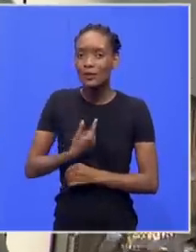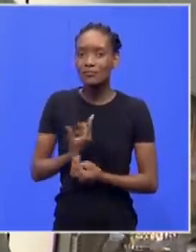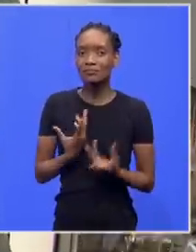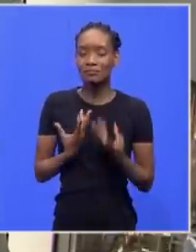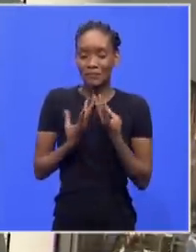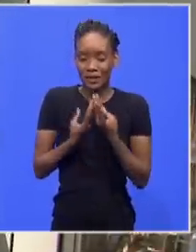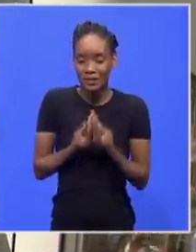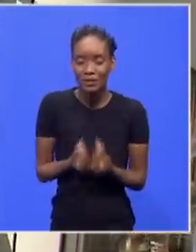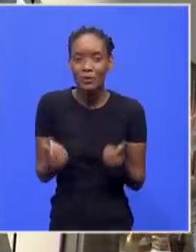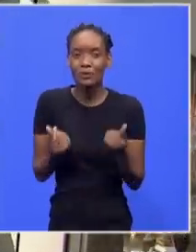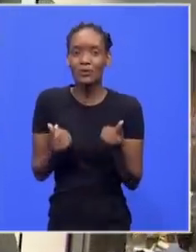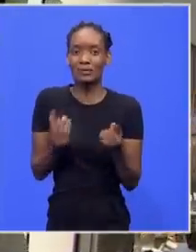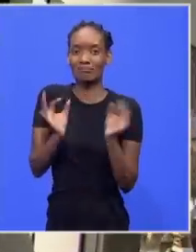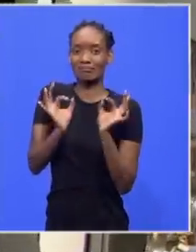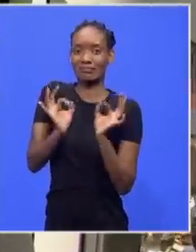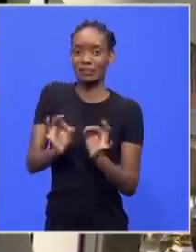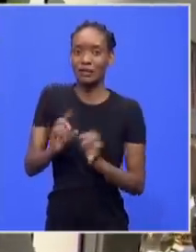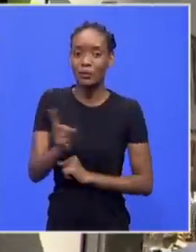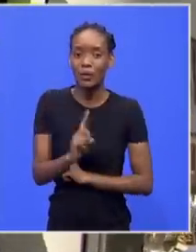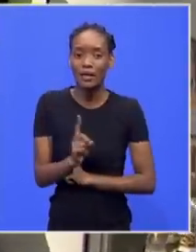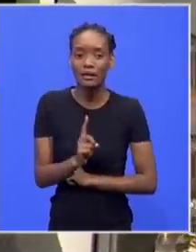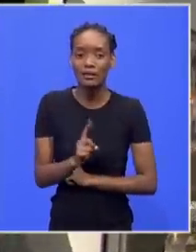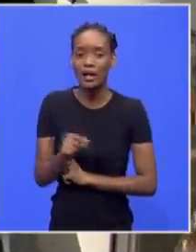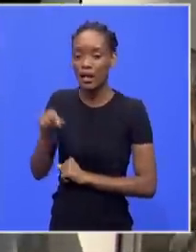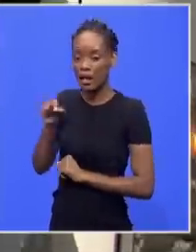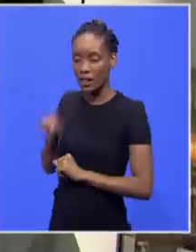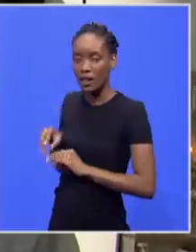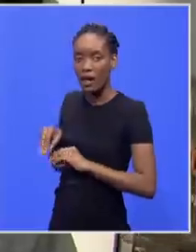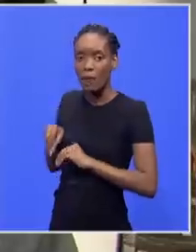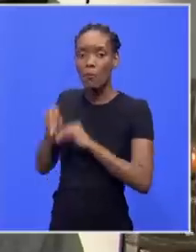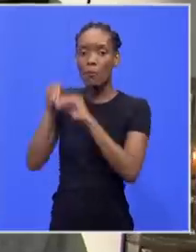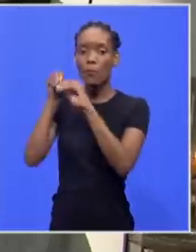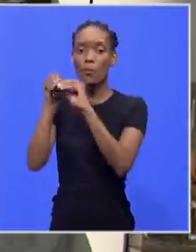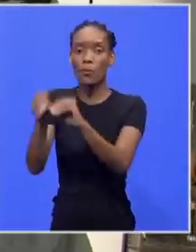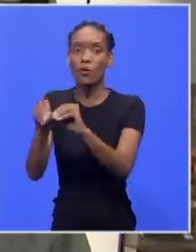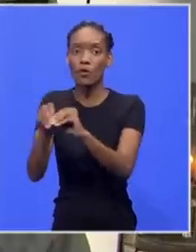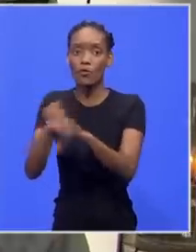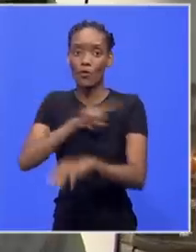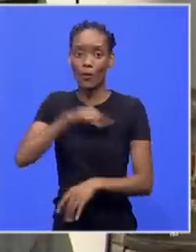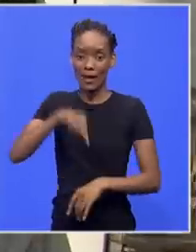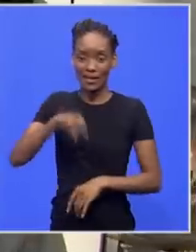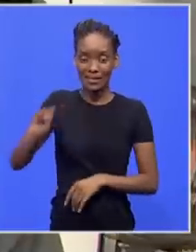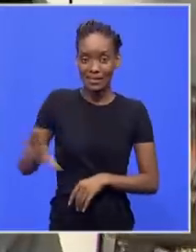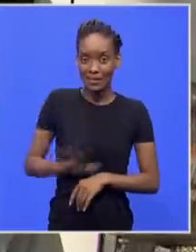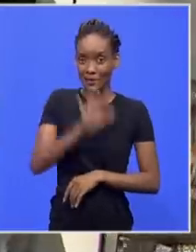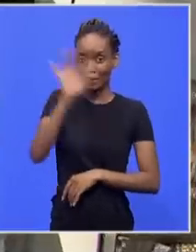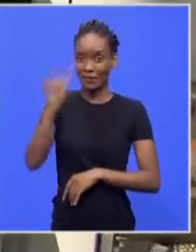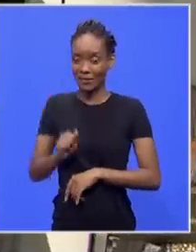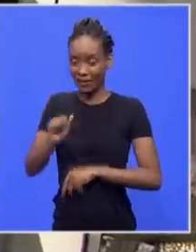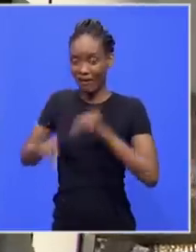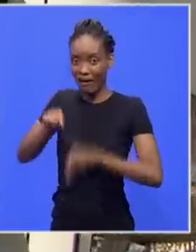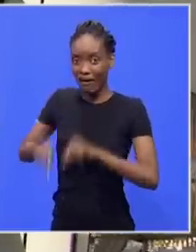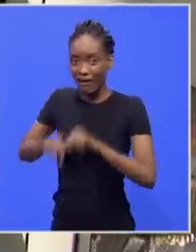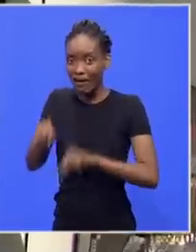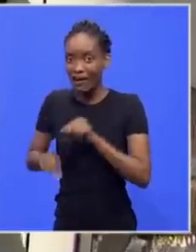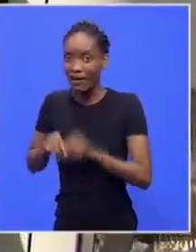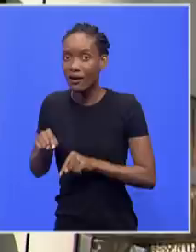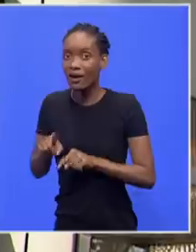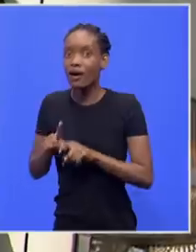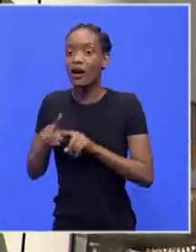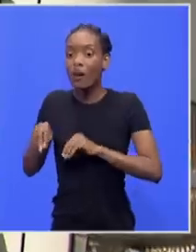is these people want to be resettled because of the xenophobic attacks in South Africa. That is the solution, but it's very